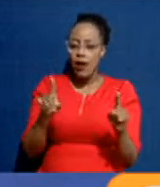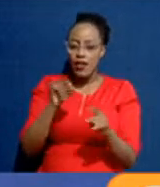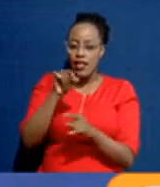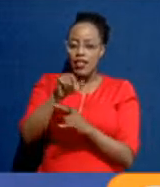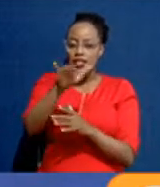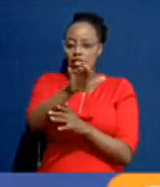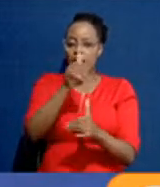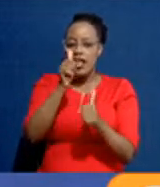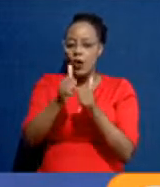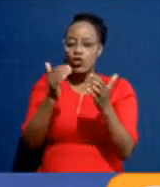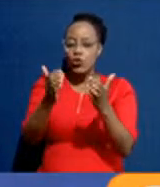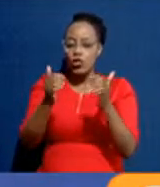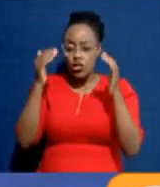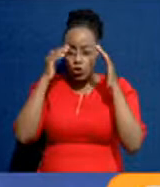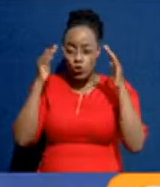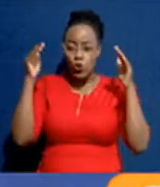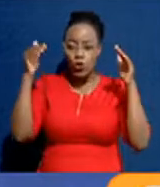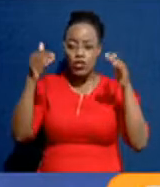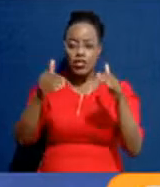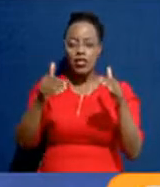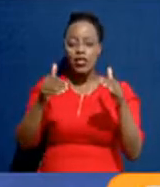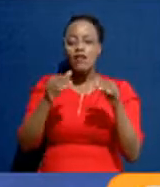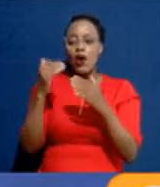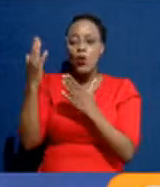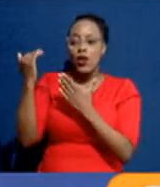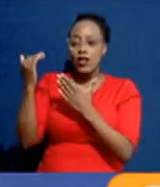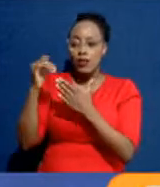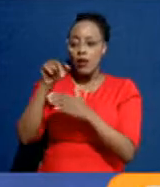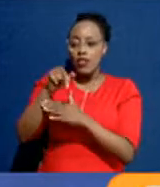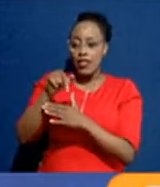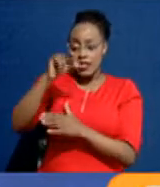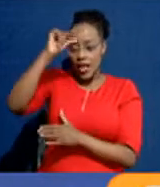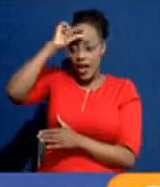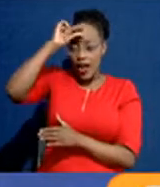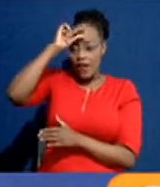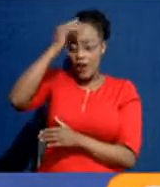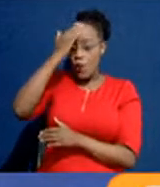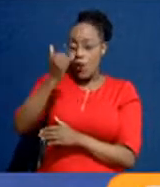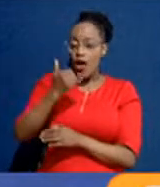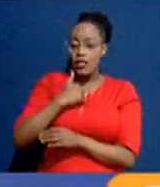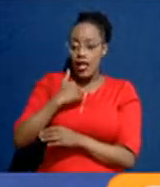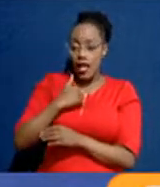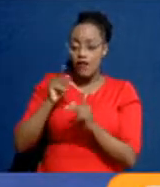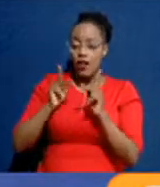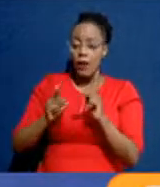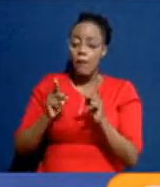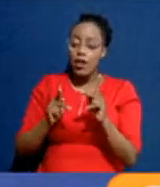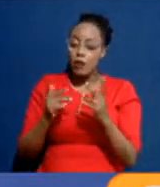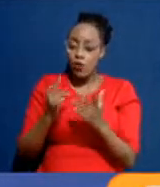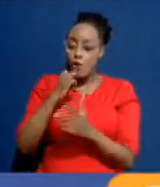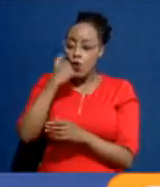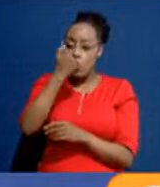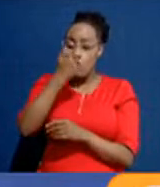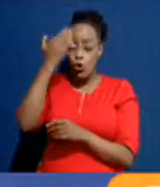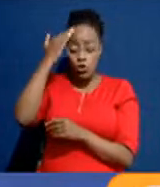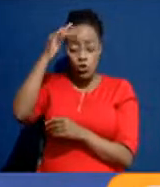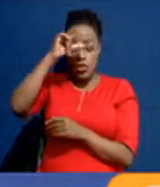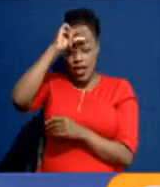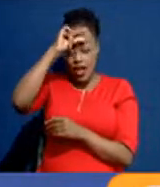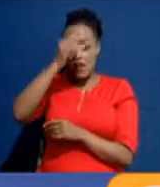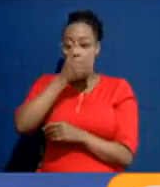area that you need to concentrate. I would have expected this administration, because they have seasoned people who know the government